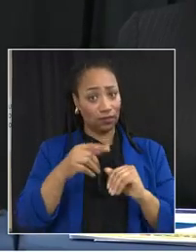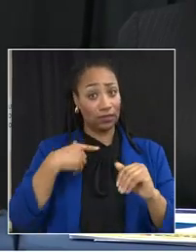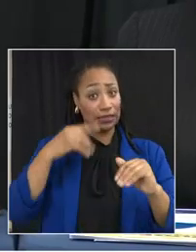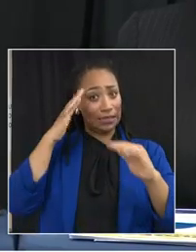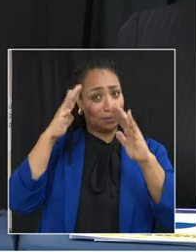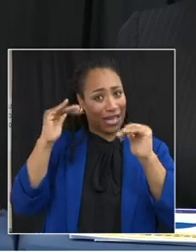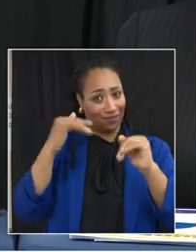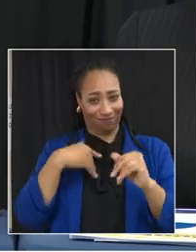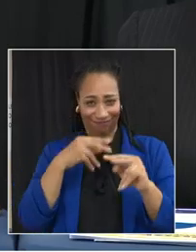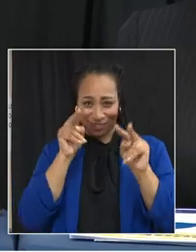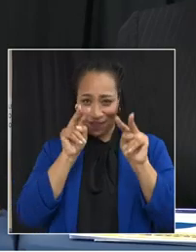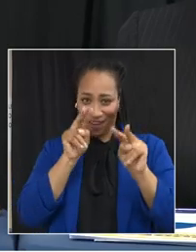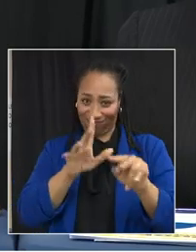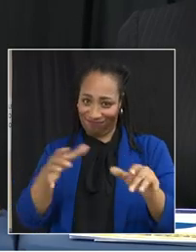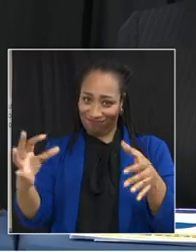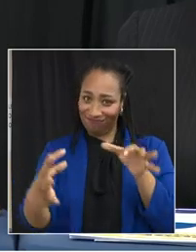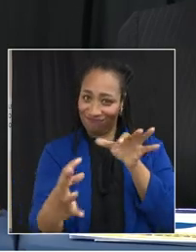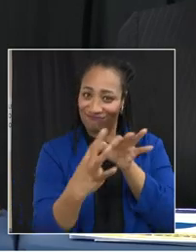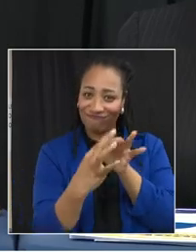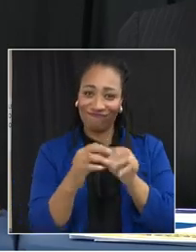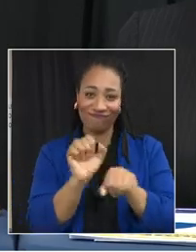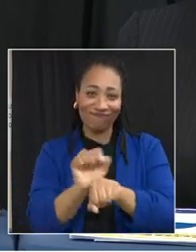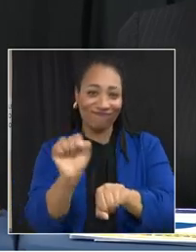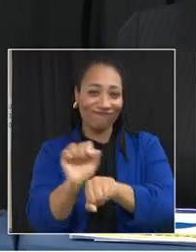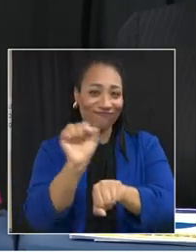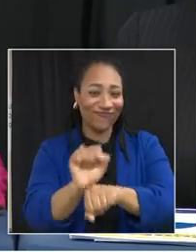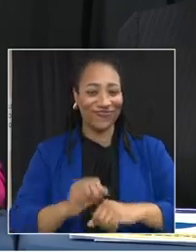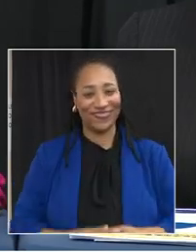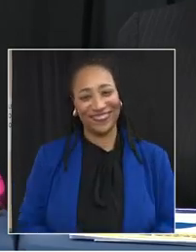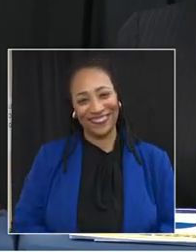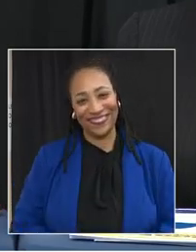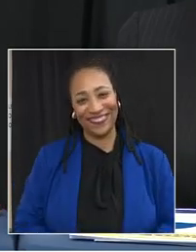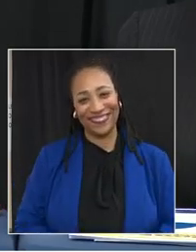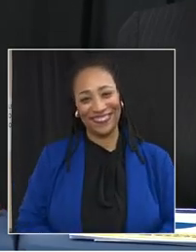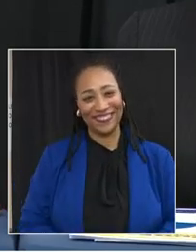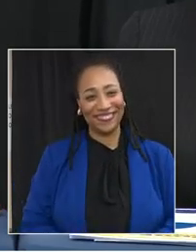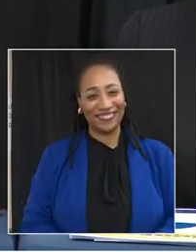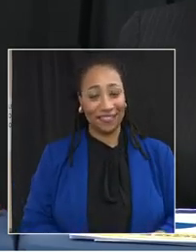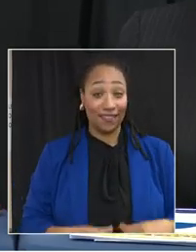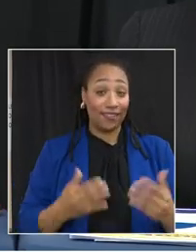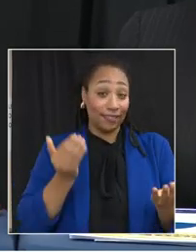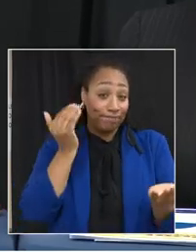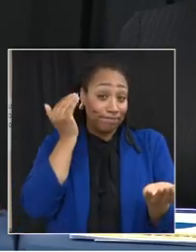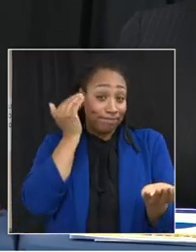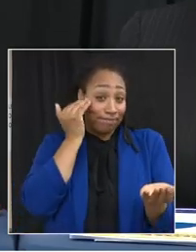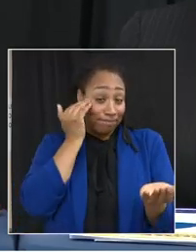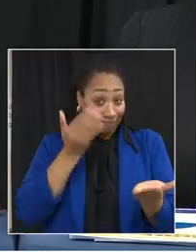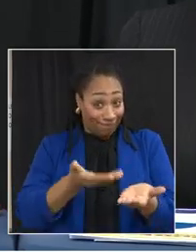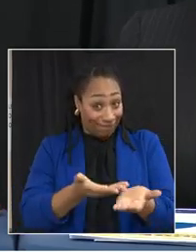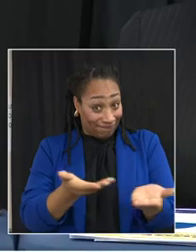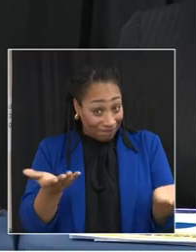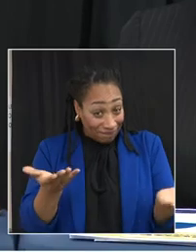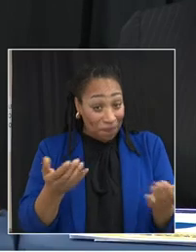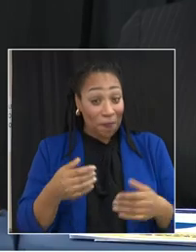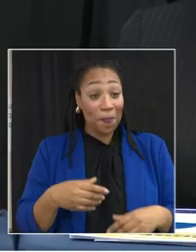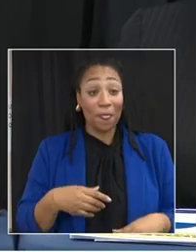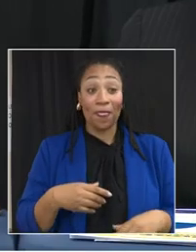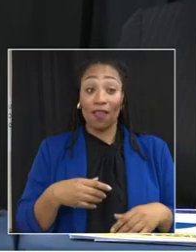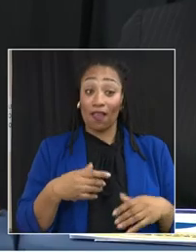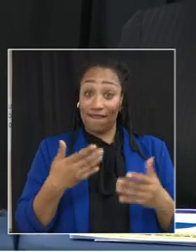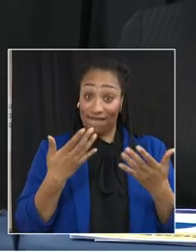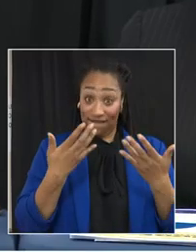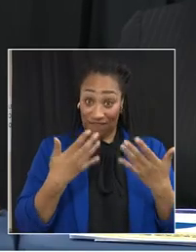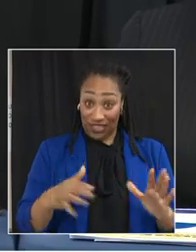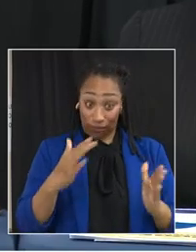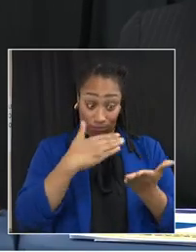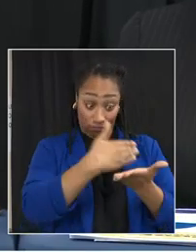our budget for the coming year. As you know, at the conclusion of our budget formulation